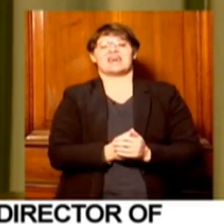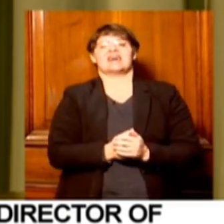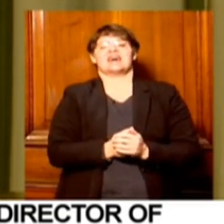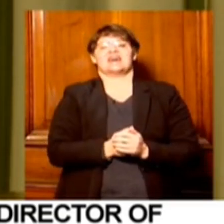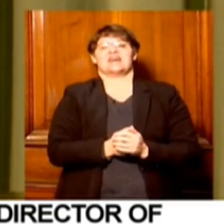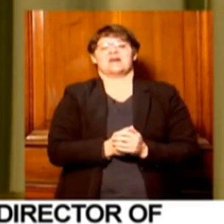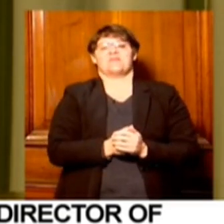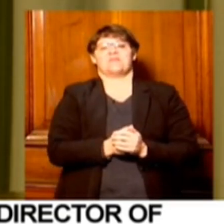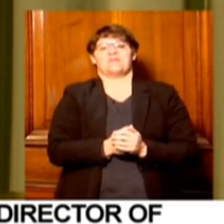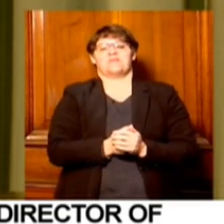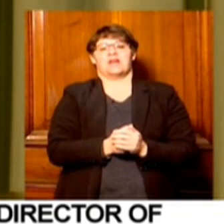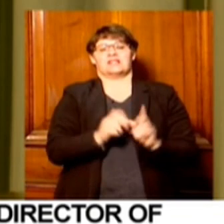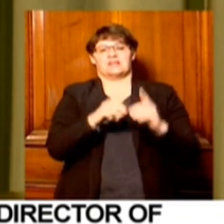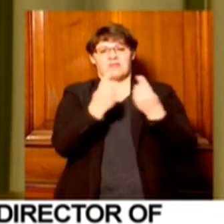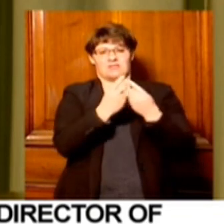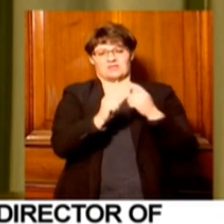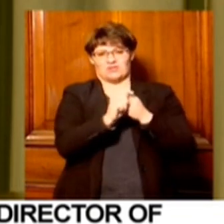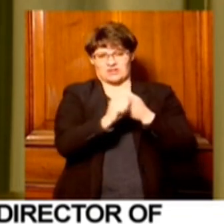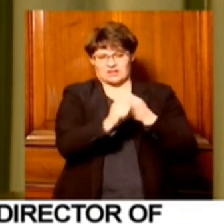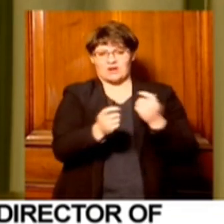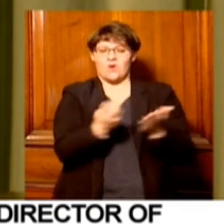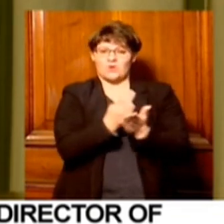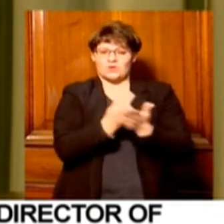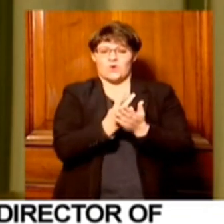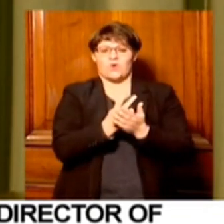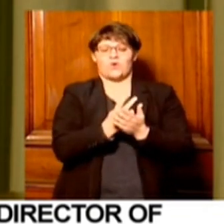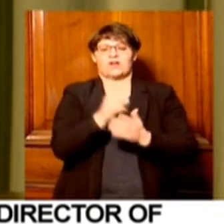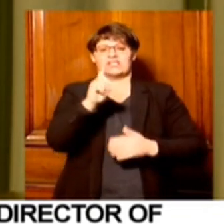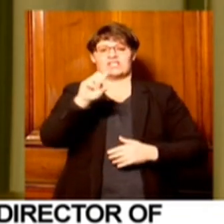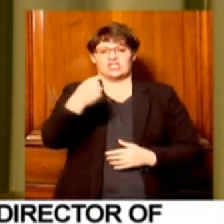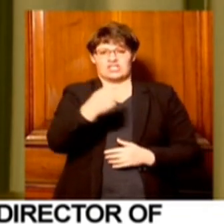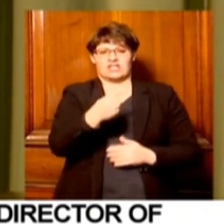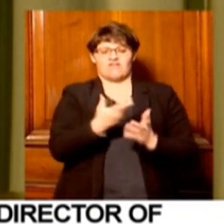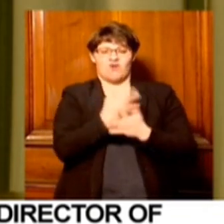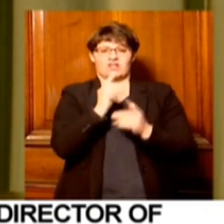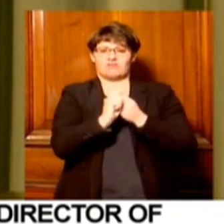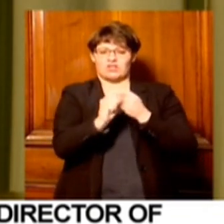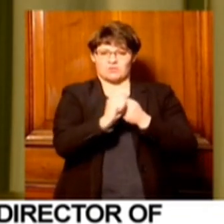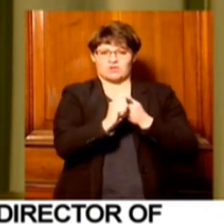Makadzi, and Mr. Alec Muyemi, the DG of Transport.